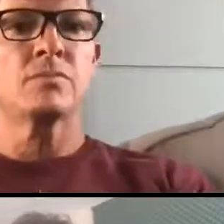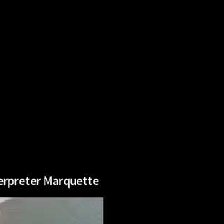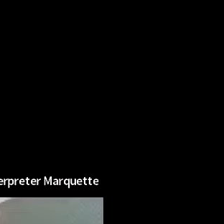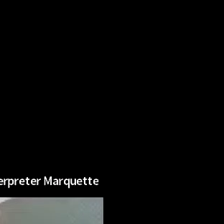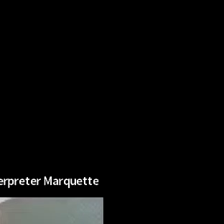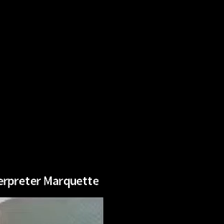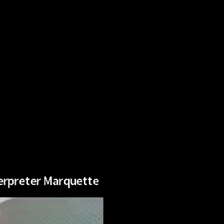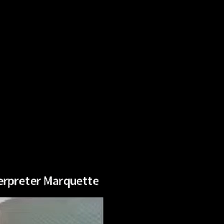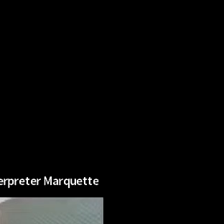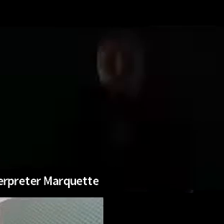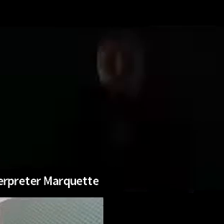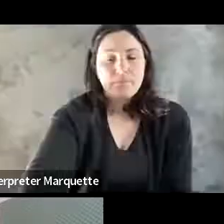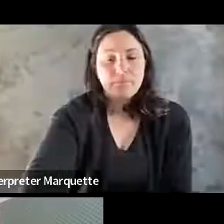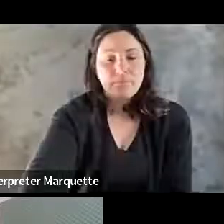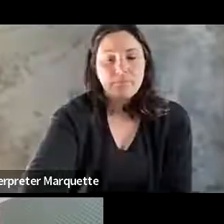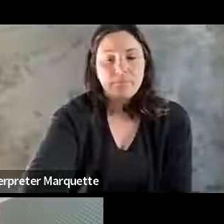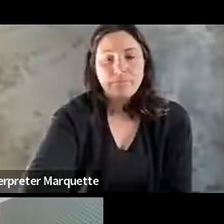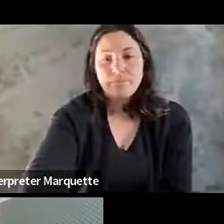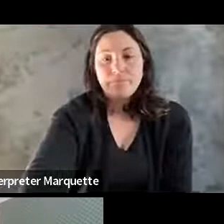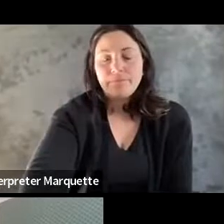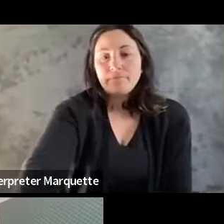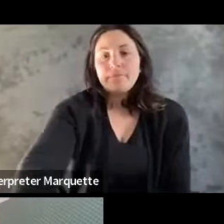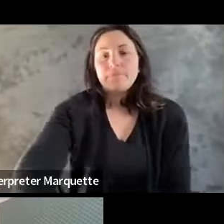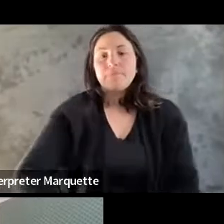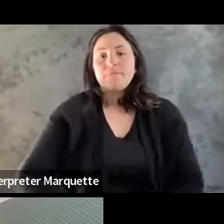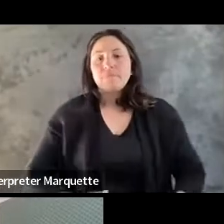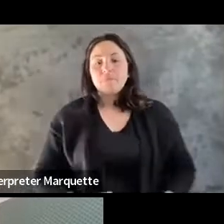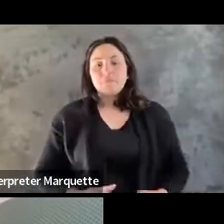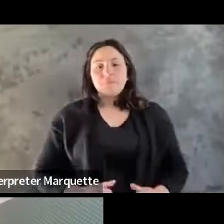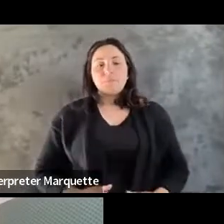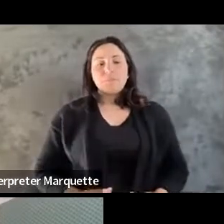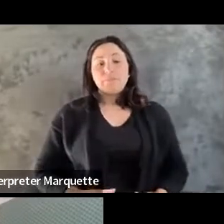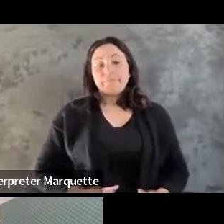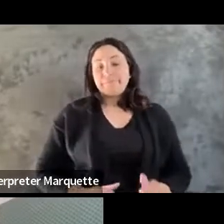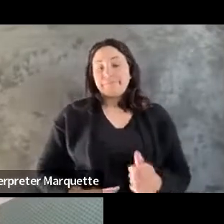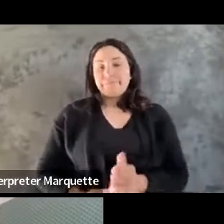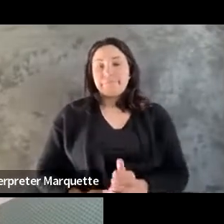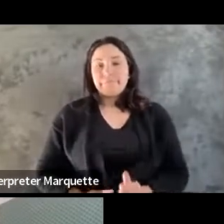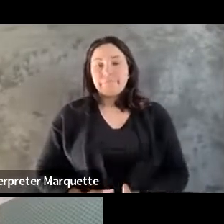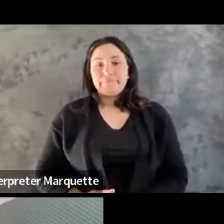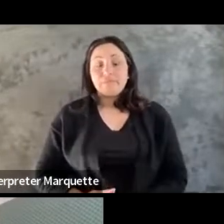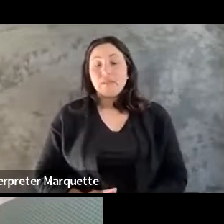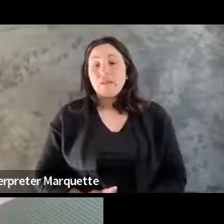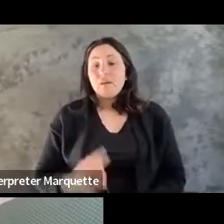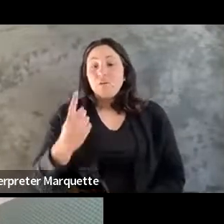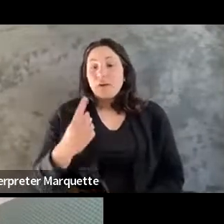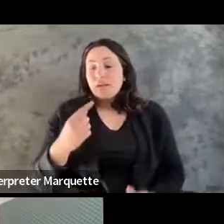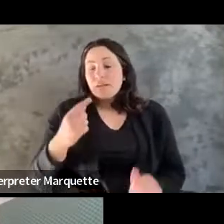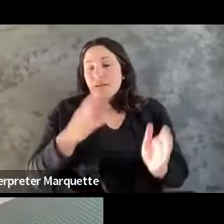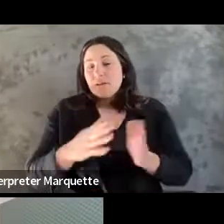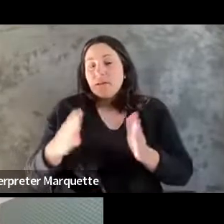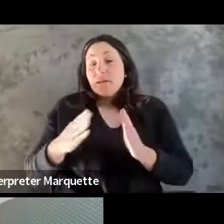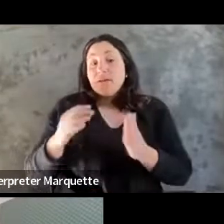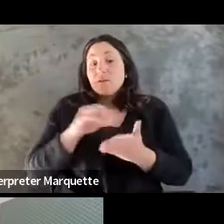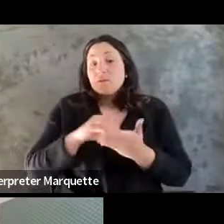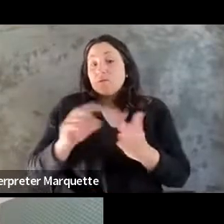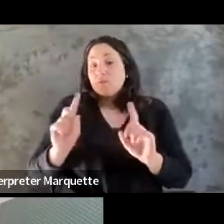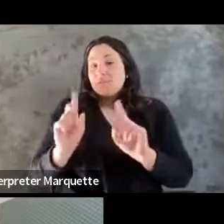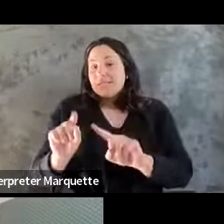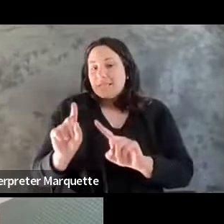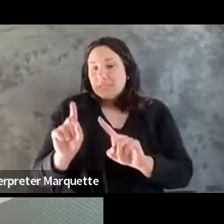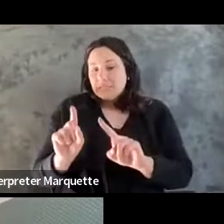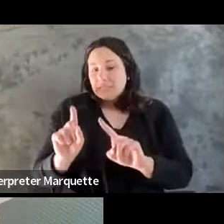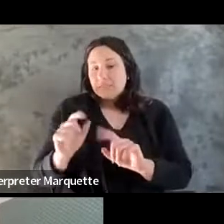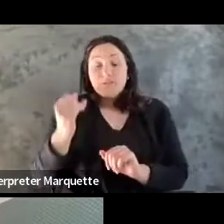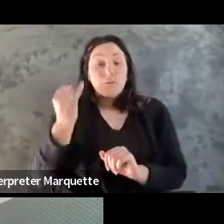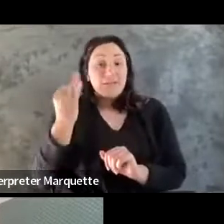we're in the final stages of budget planning for next school year. And one of the metrics that's really important to us is student attendance. So